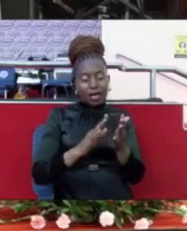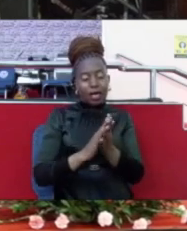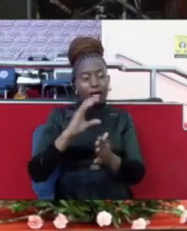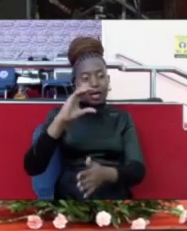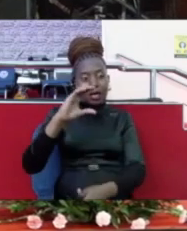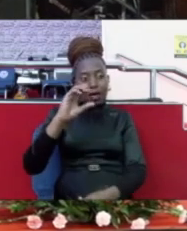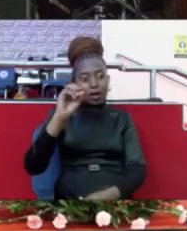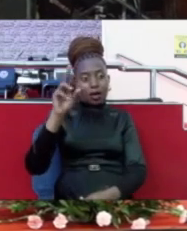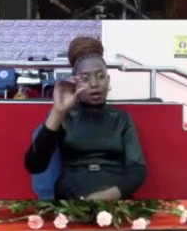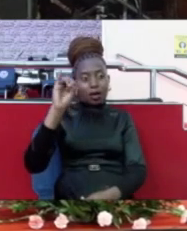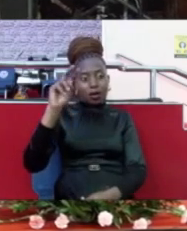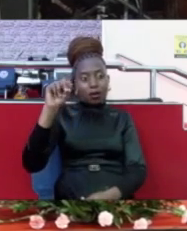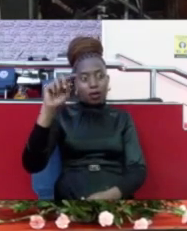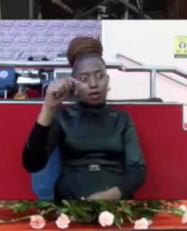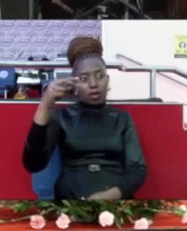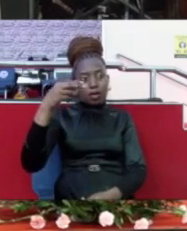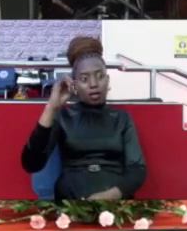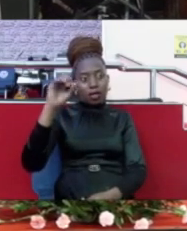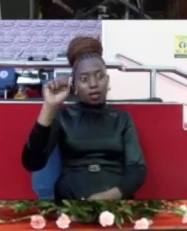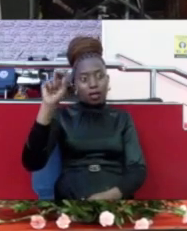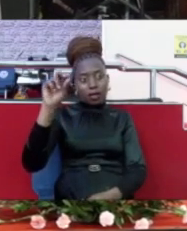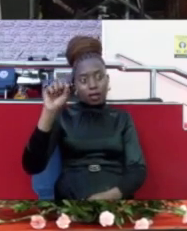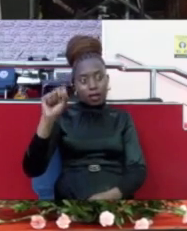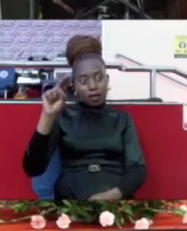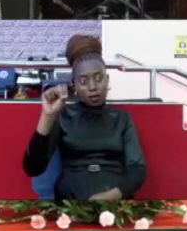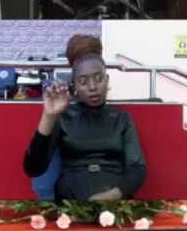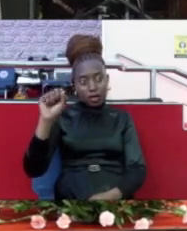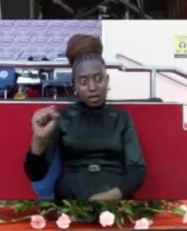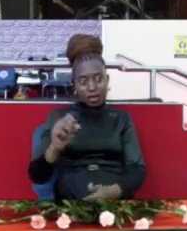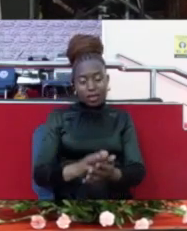say, he who sows sparingly